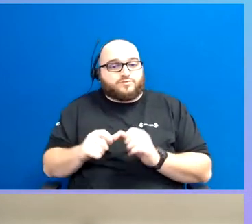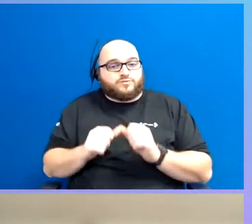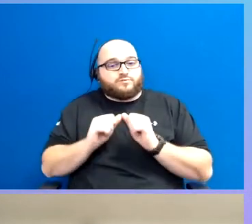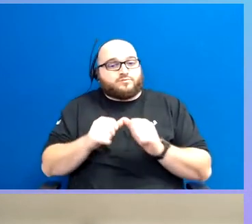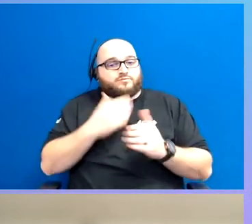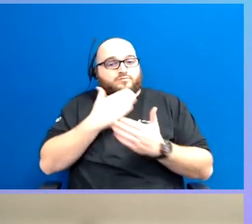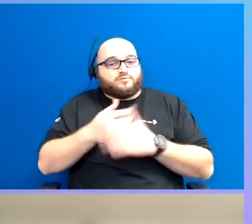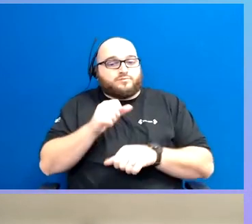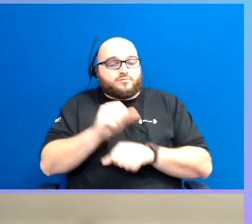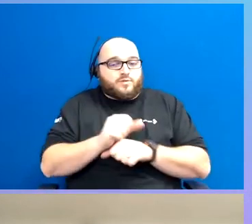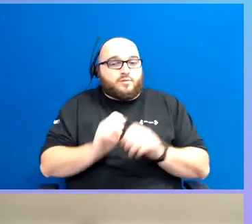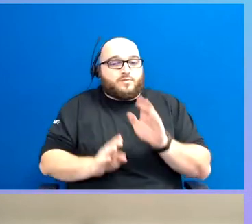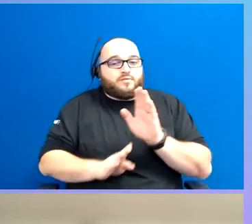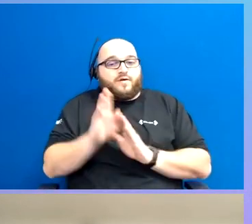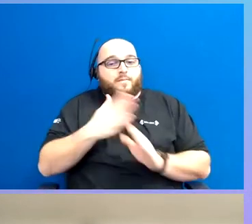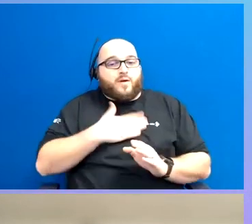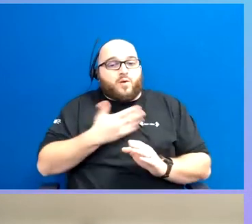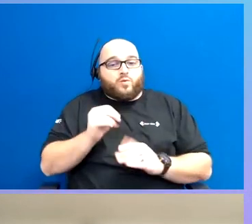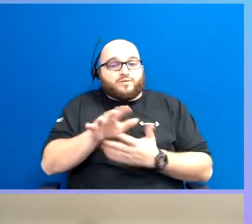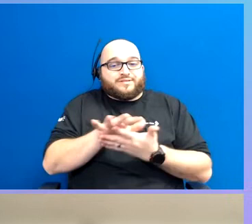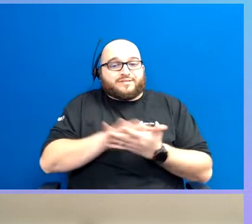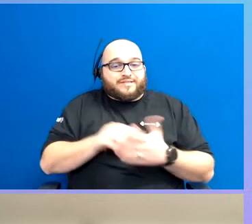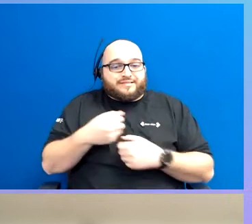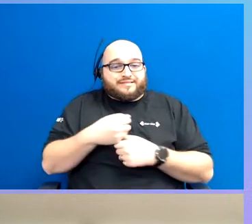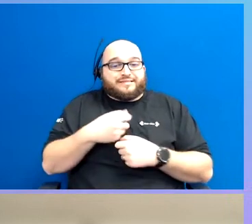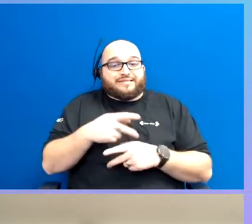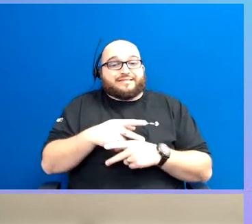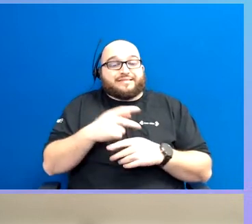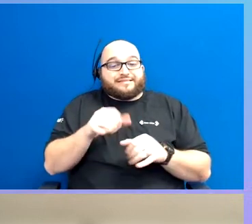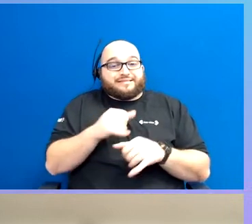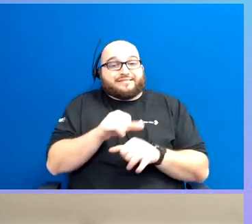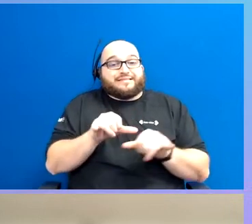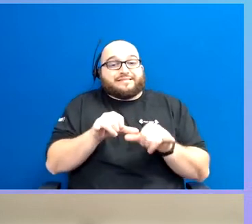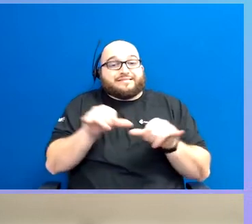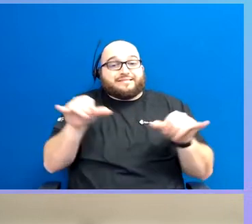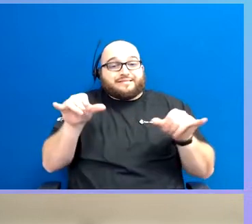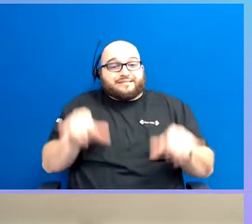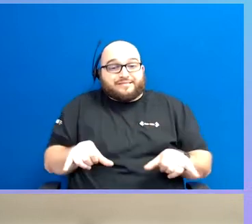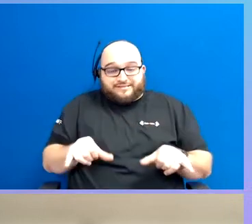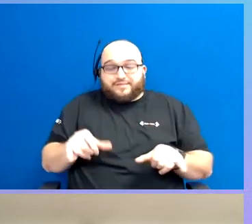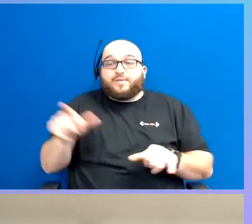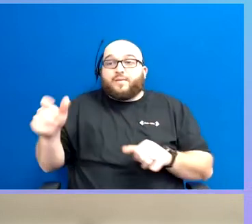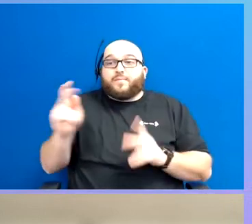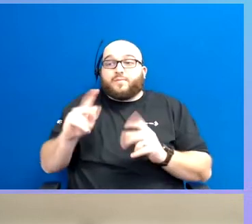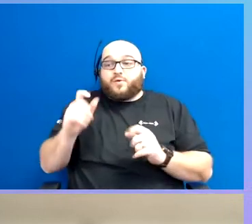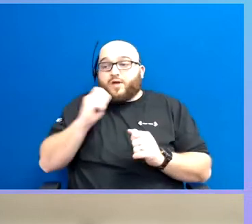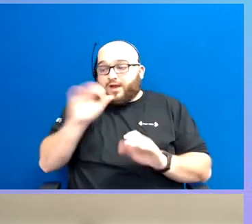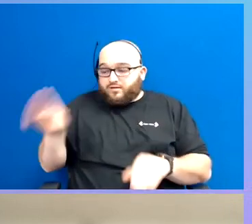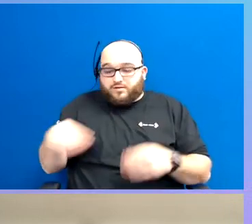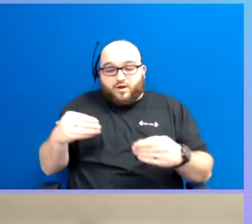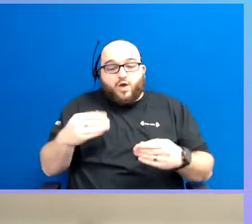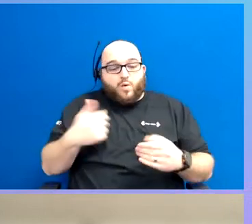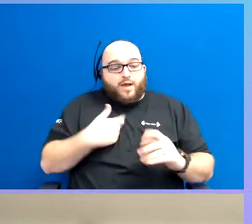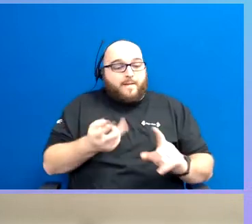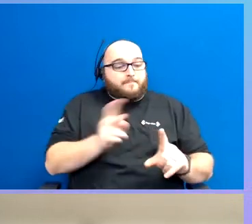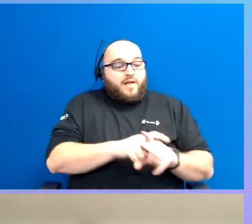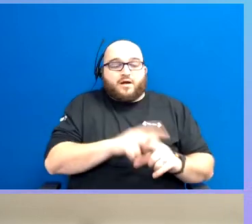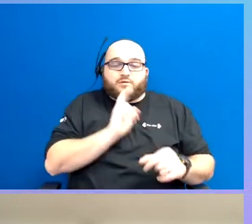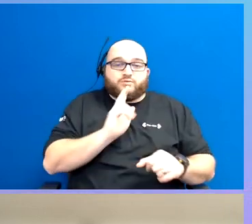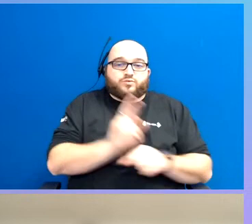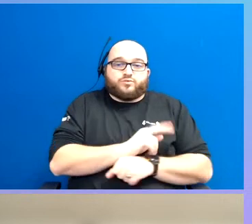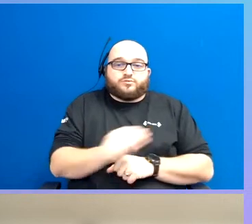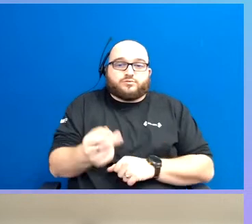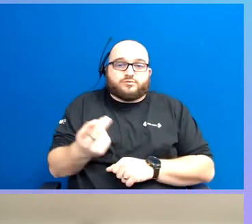provide out-of-the-box accessibility. So people could just use it for new projects without having to worry about it. So that's the goals, but I